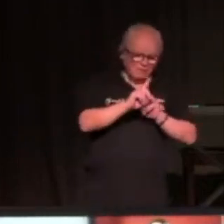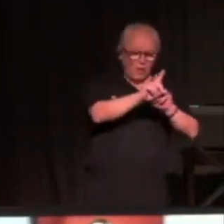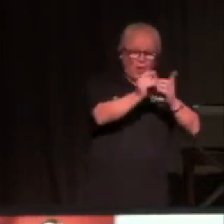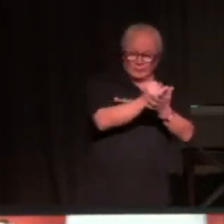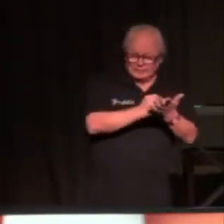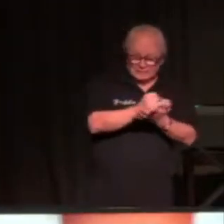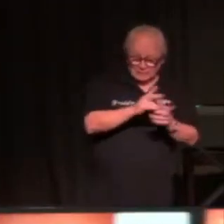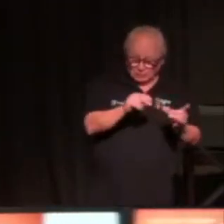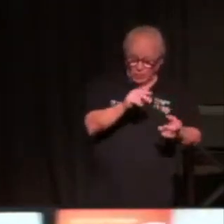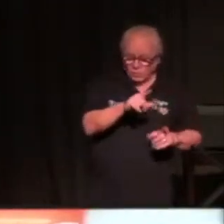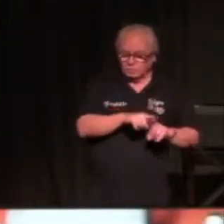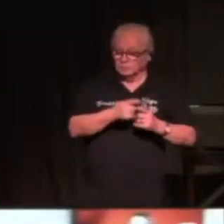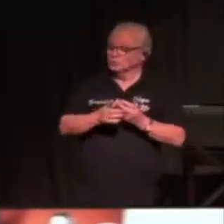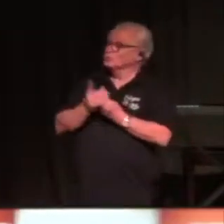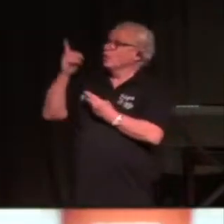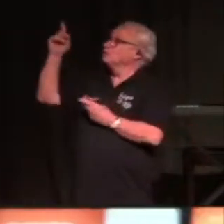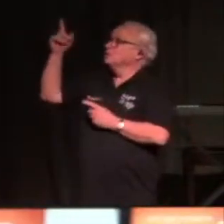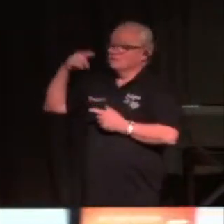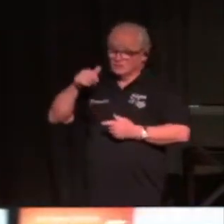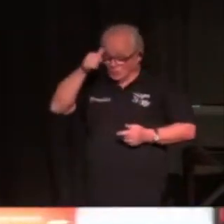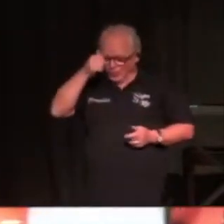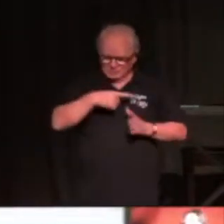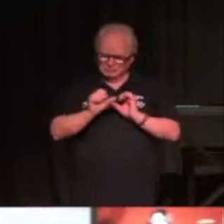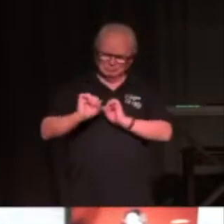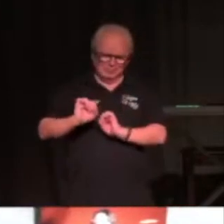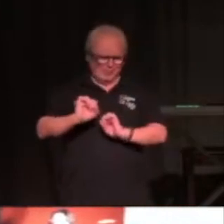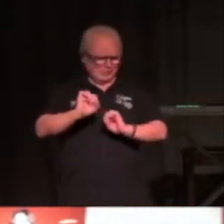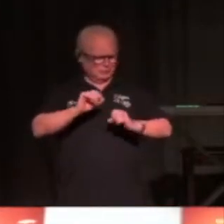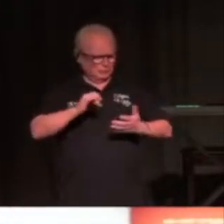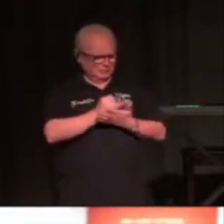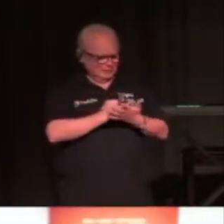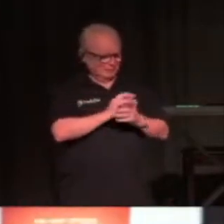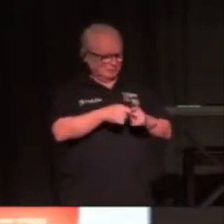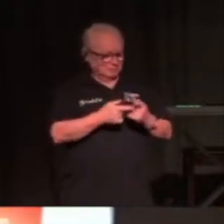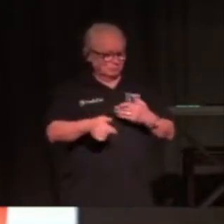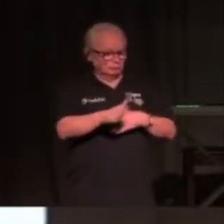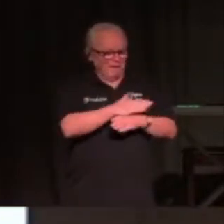And God still comes along knowing, but he provides a covering for him.